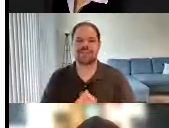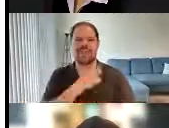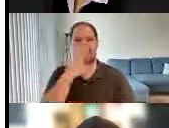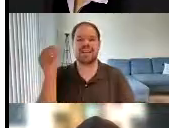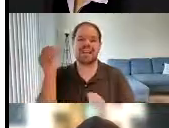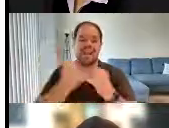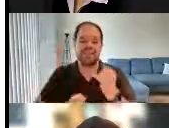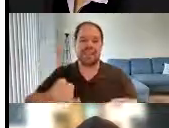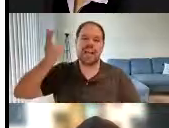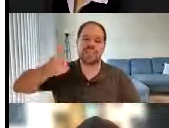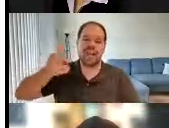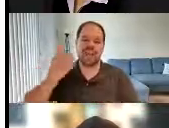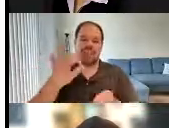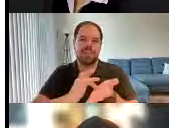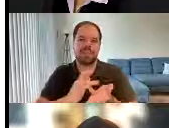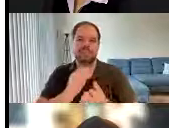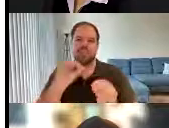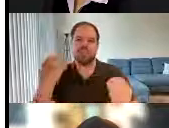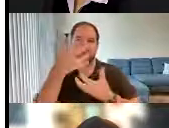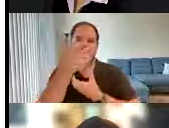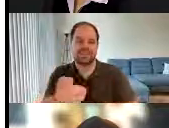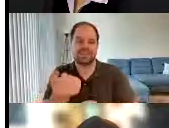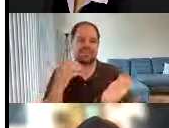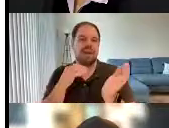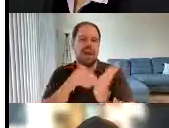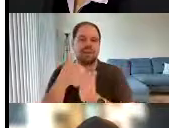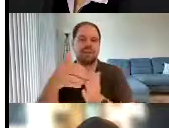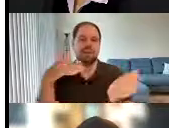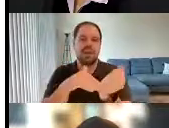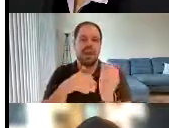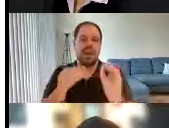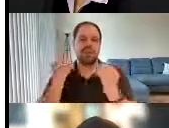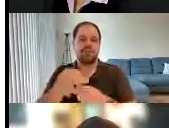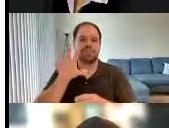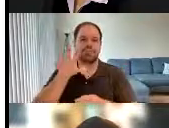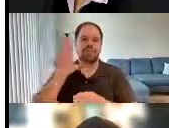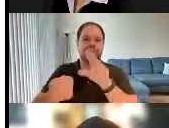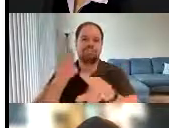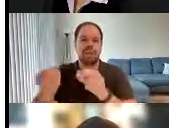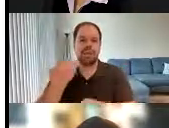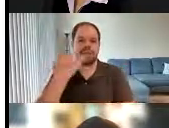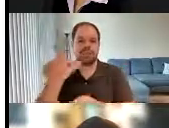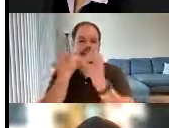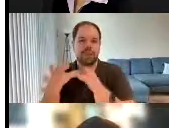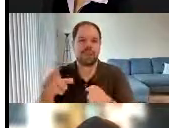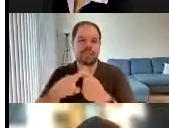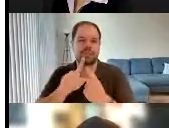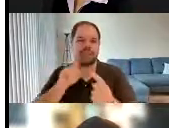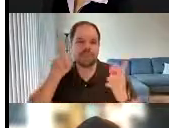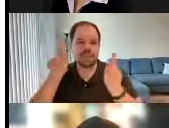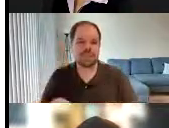are barriers in place. And also there is a history of medical mistrust